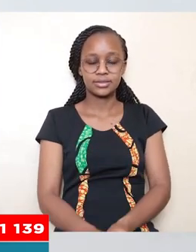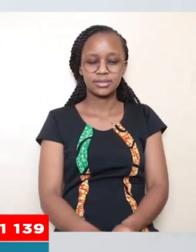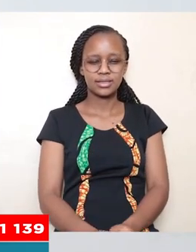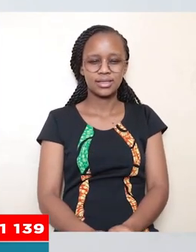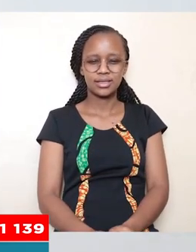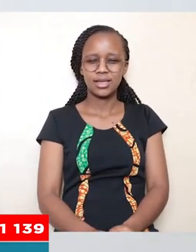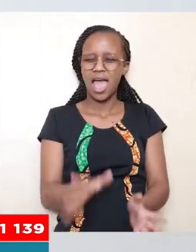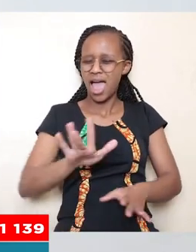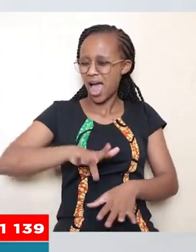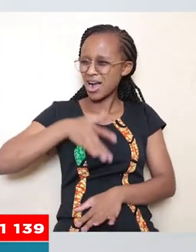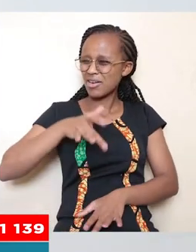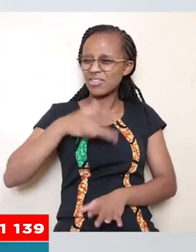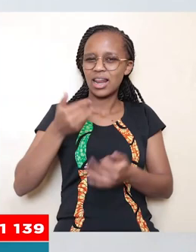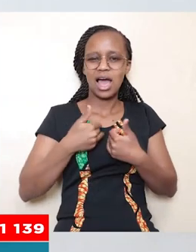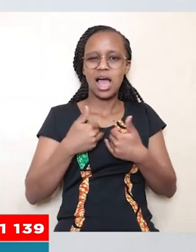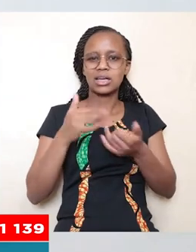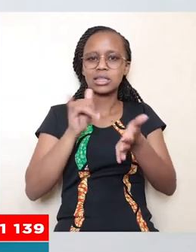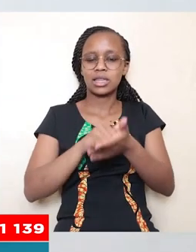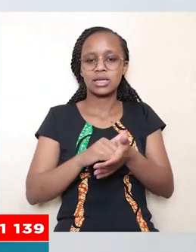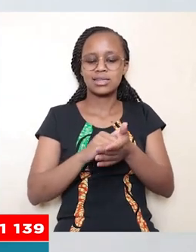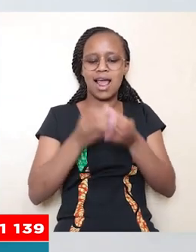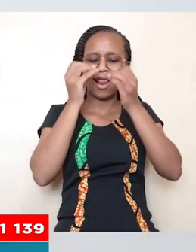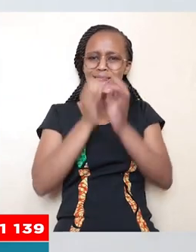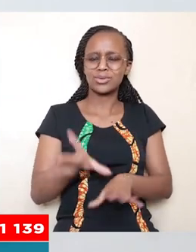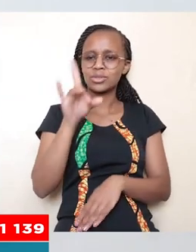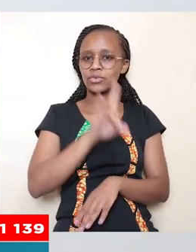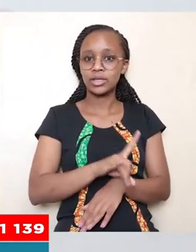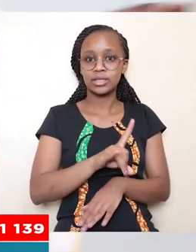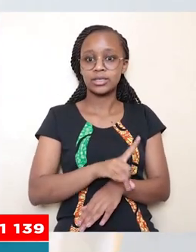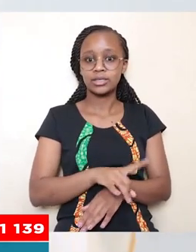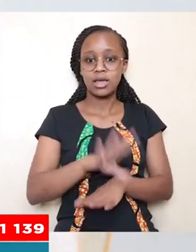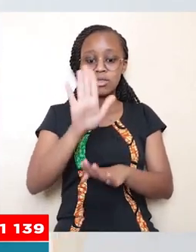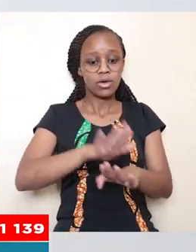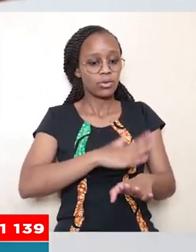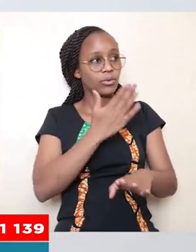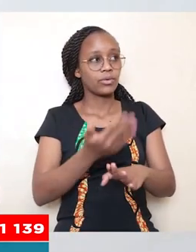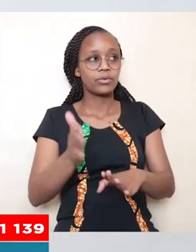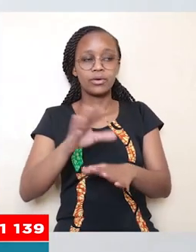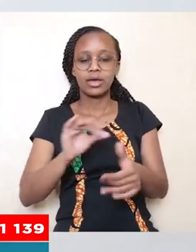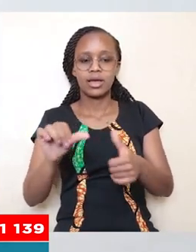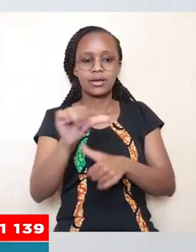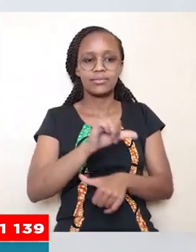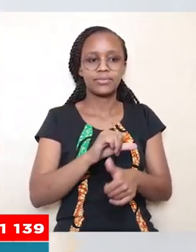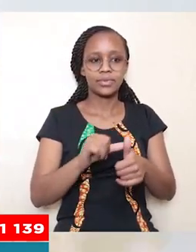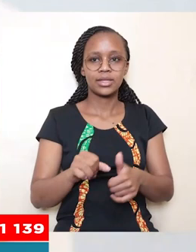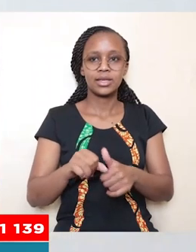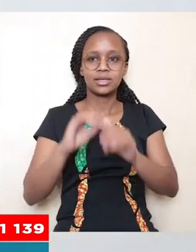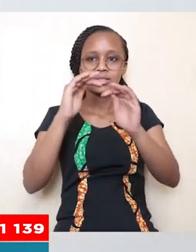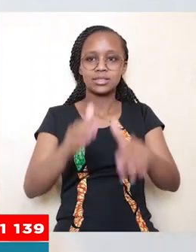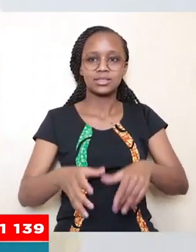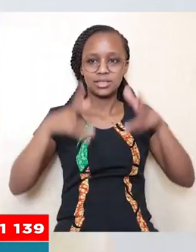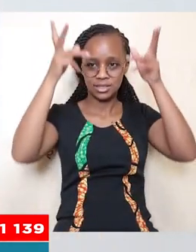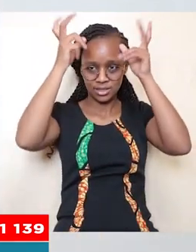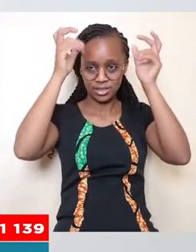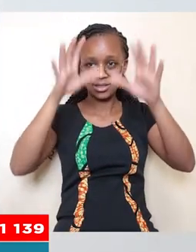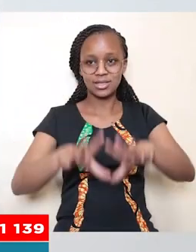na kafiring yeye amepotea. Hata nyimbo zenye anaiba when you are out. Chibua shetani,